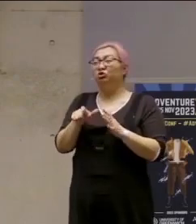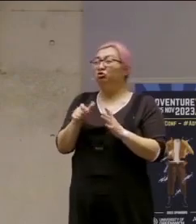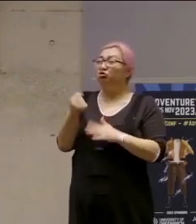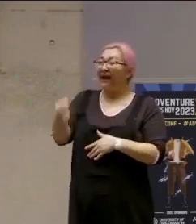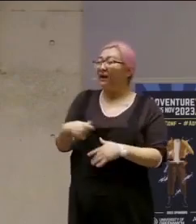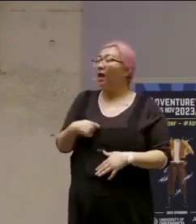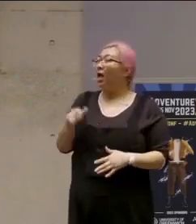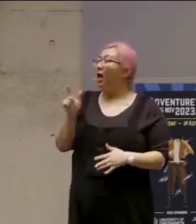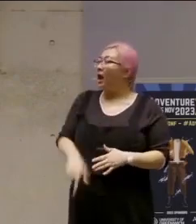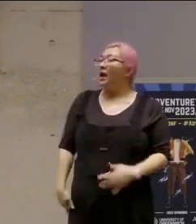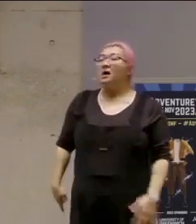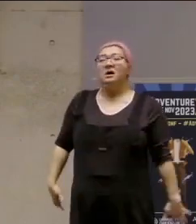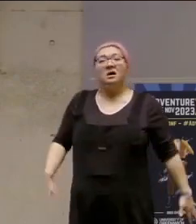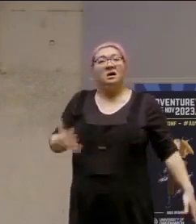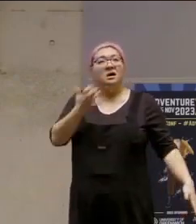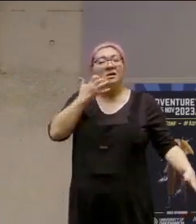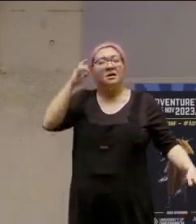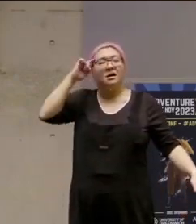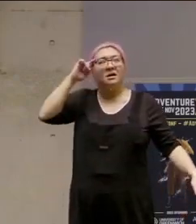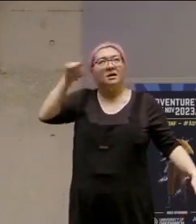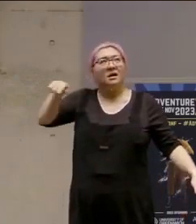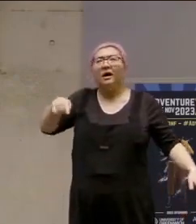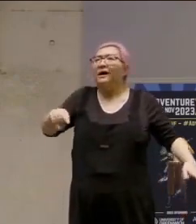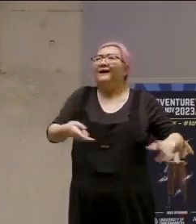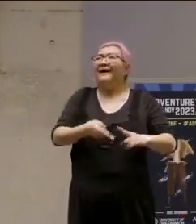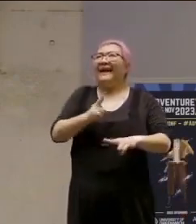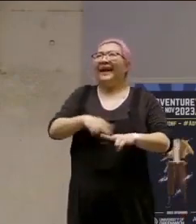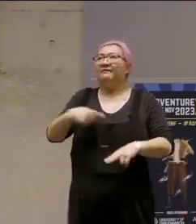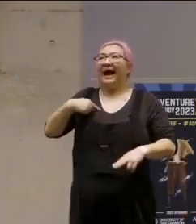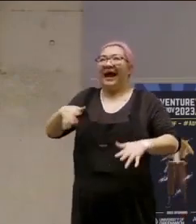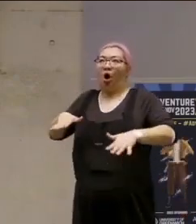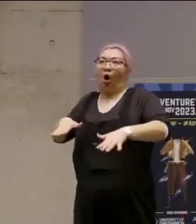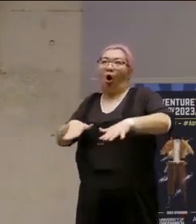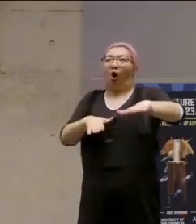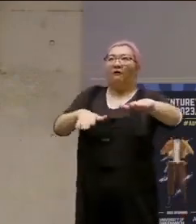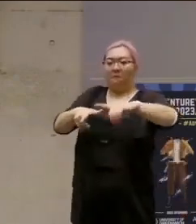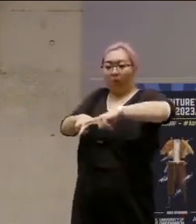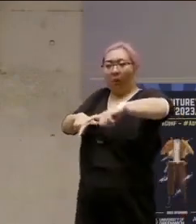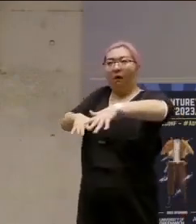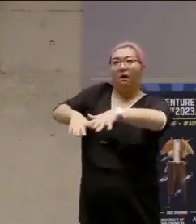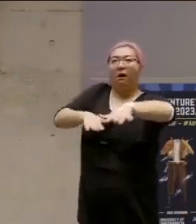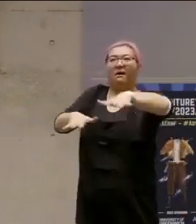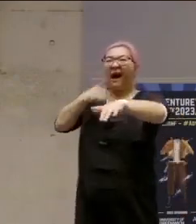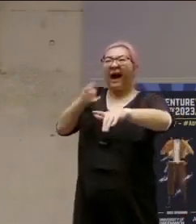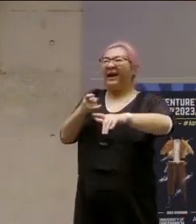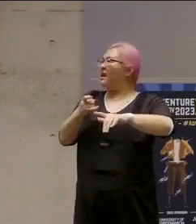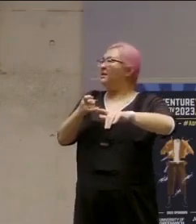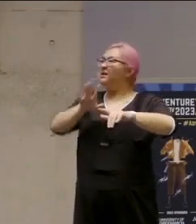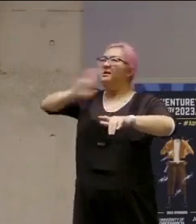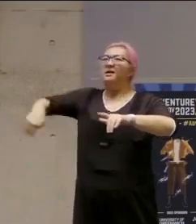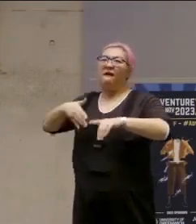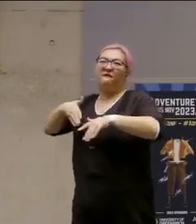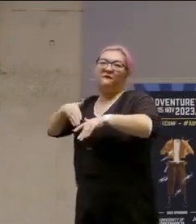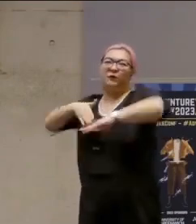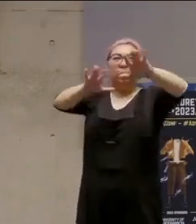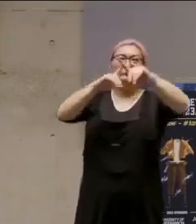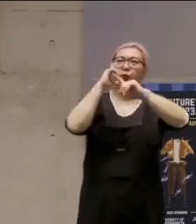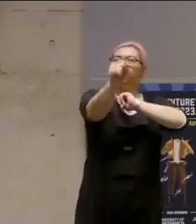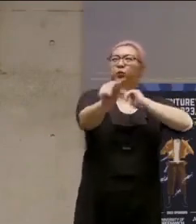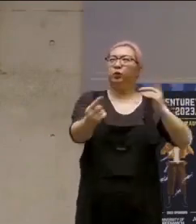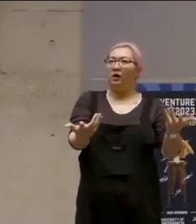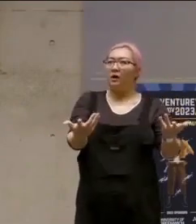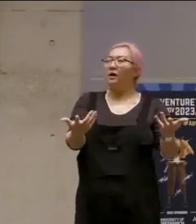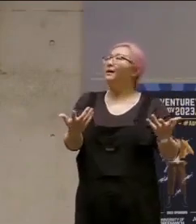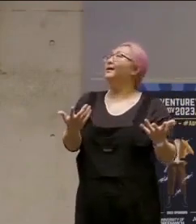ride through, right? And so that's a way of taking a personal experience and going, we're gonna transform that into a level. We're gonna make that into a game